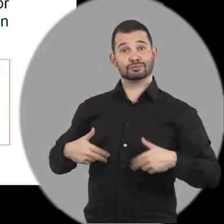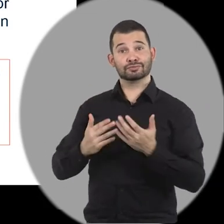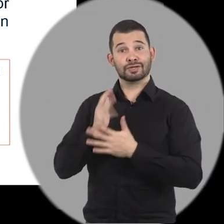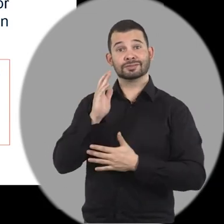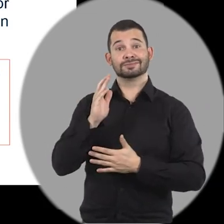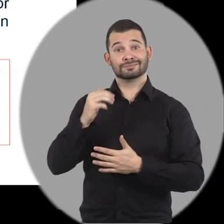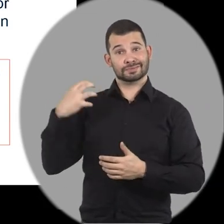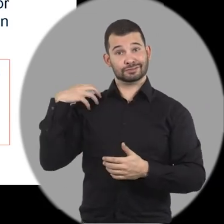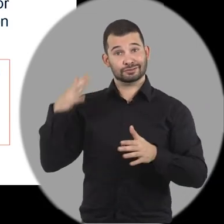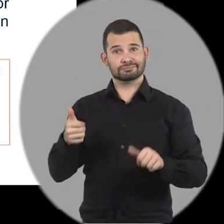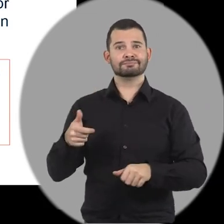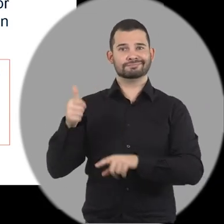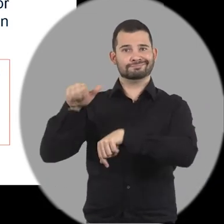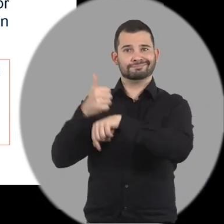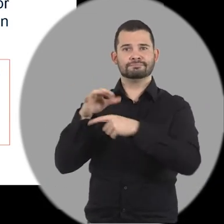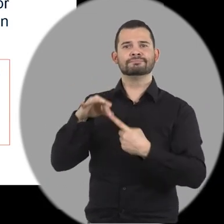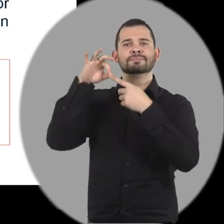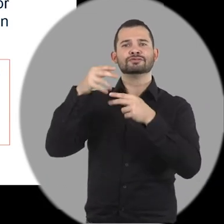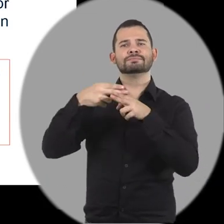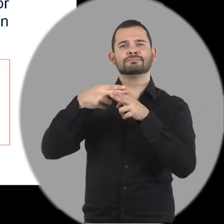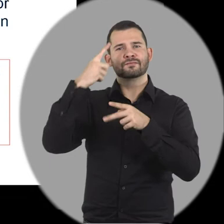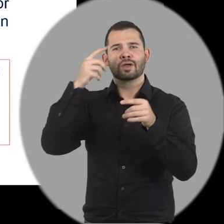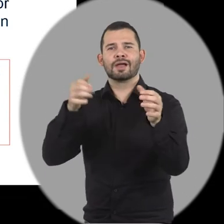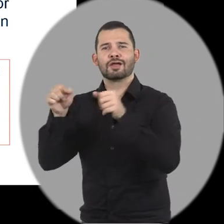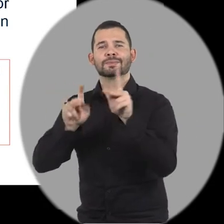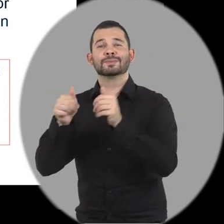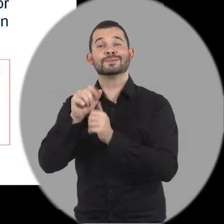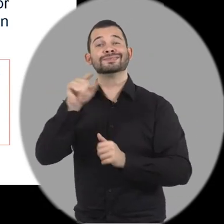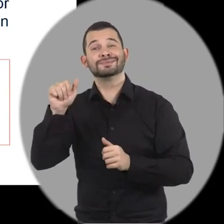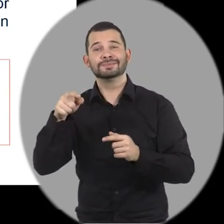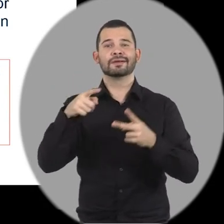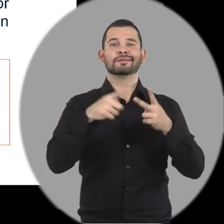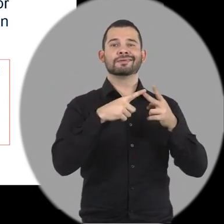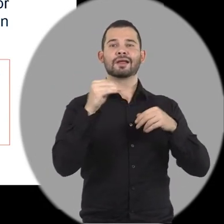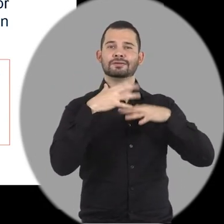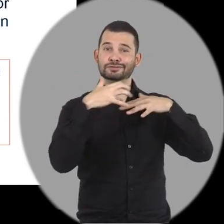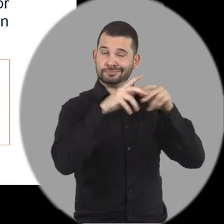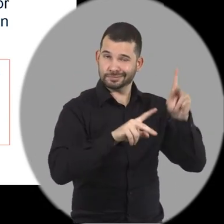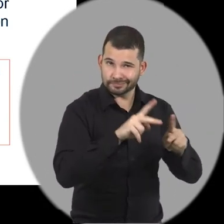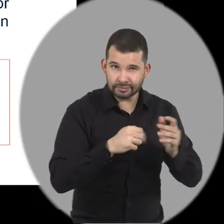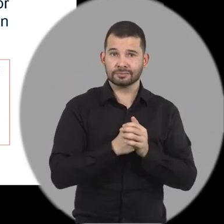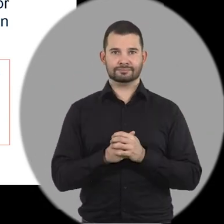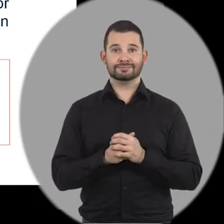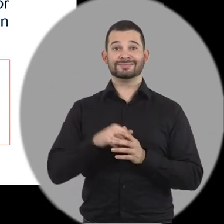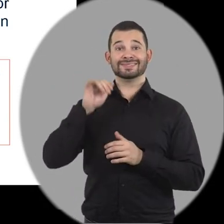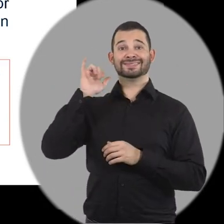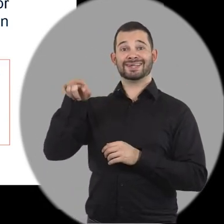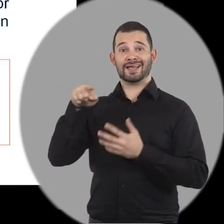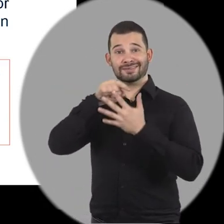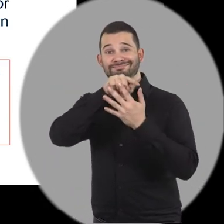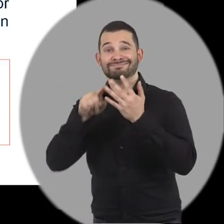implement temporary special measures for hiring of Indigenous people and persons with disabilities. These measures allow us to set